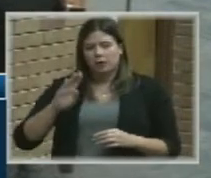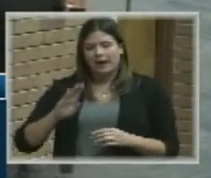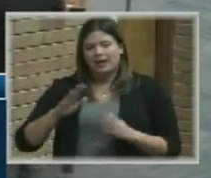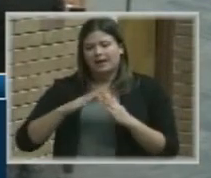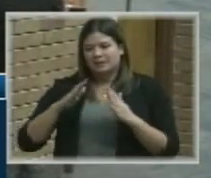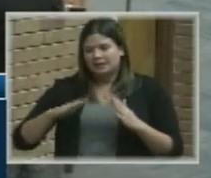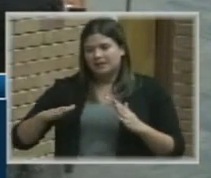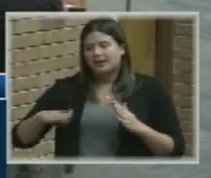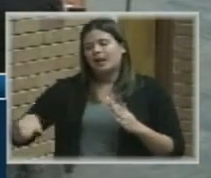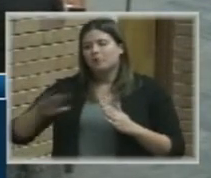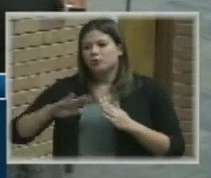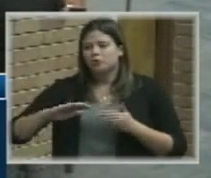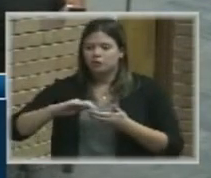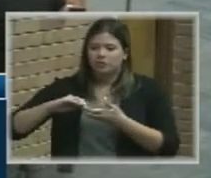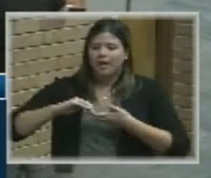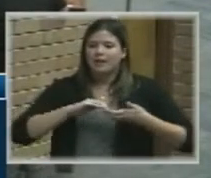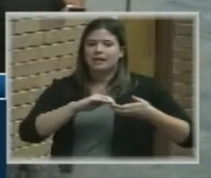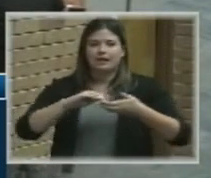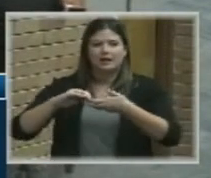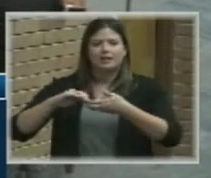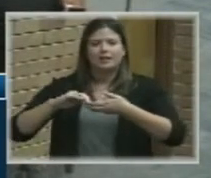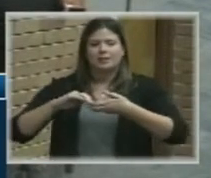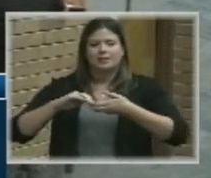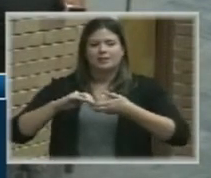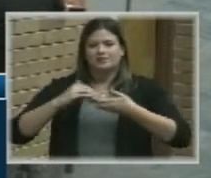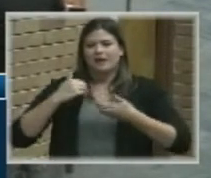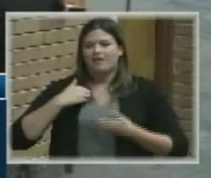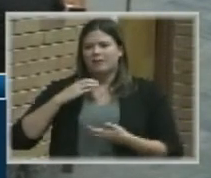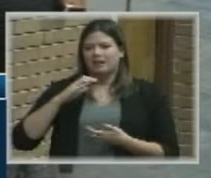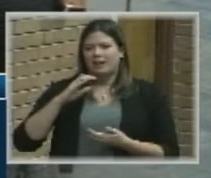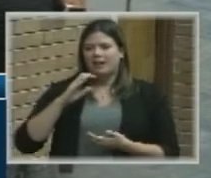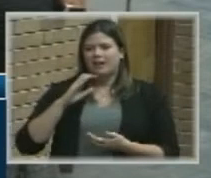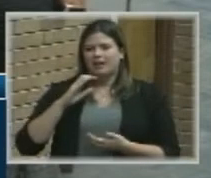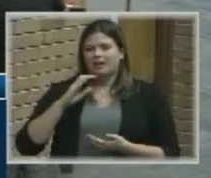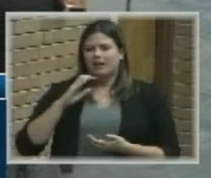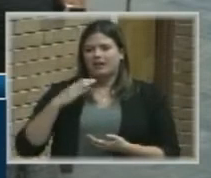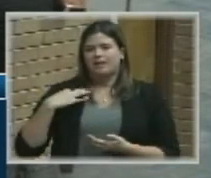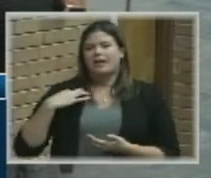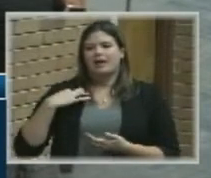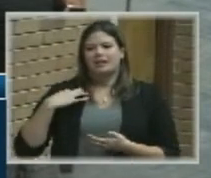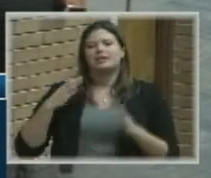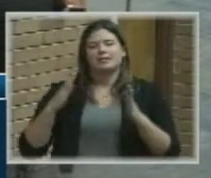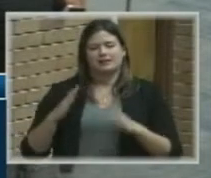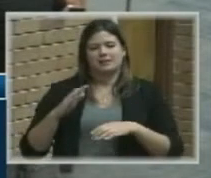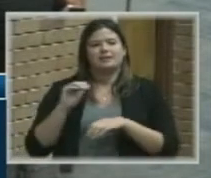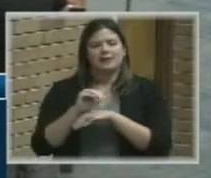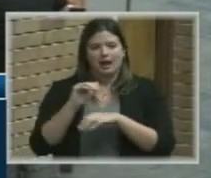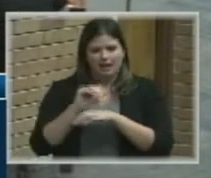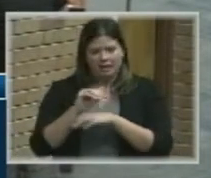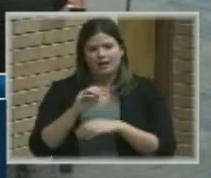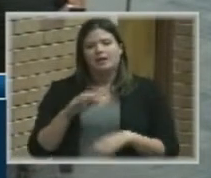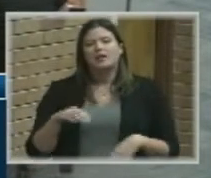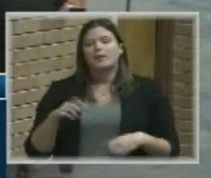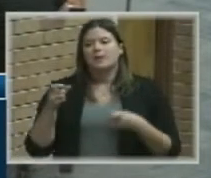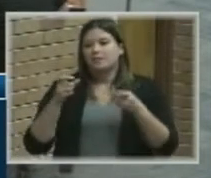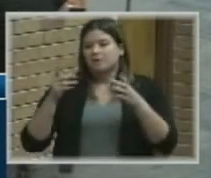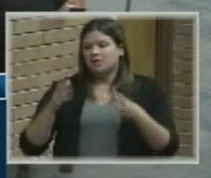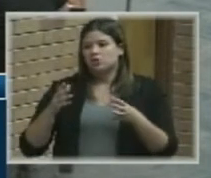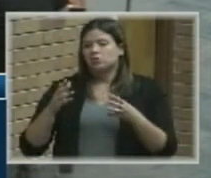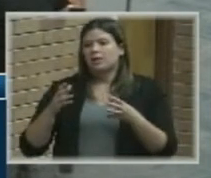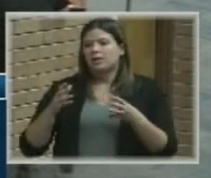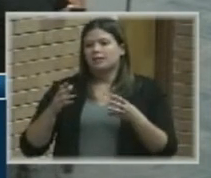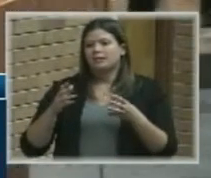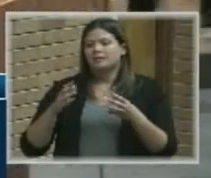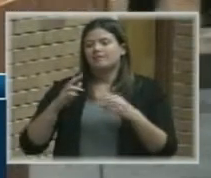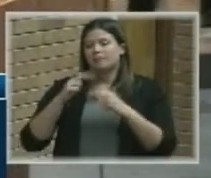is proudly presenting a candidates night at 7 o'clock in the boardroom at the administration building next to Canandaigua